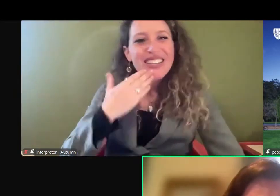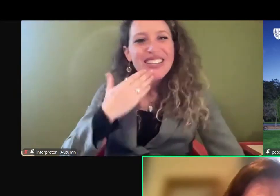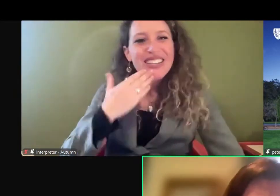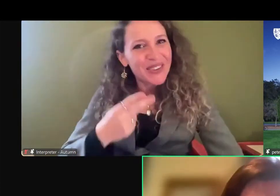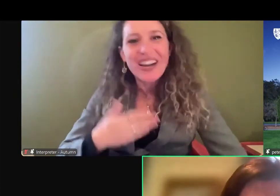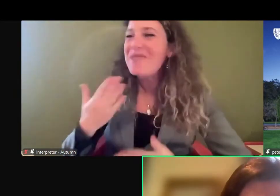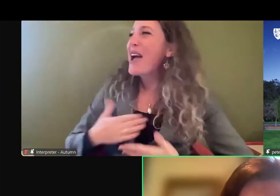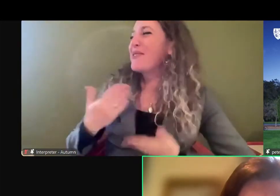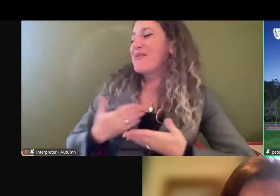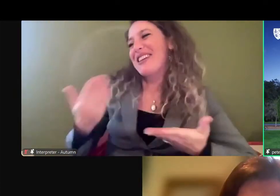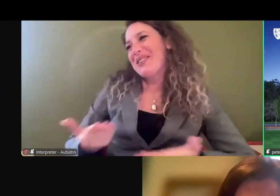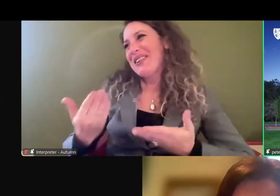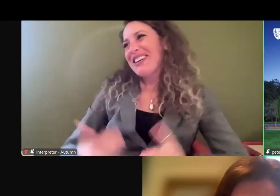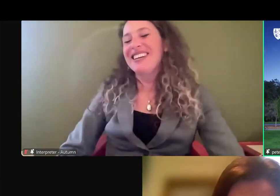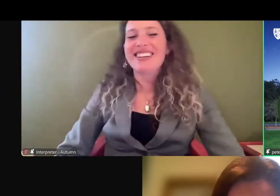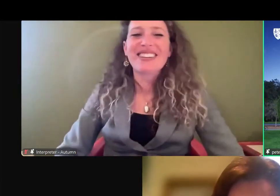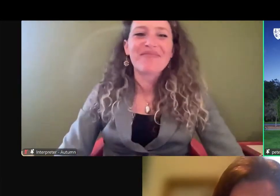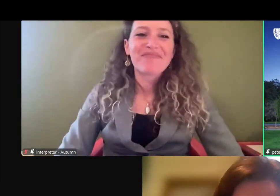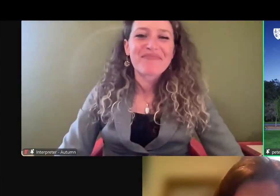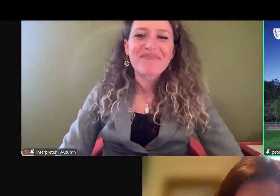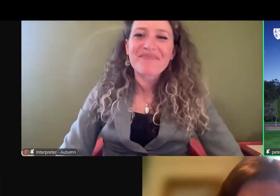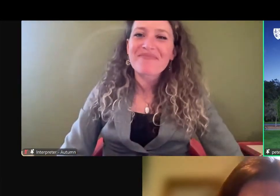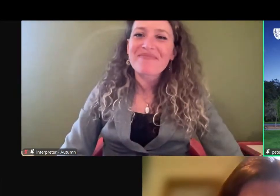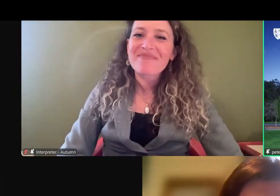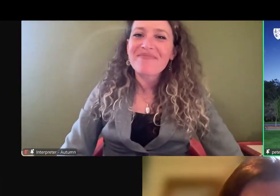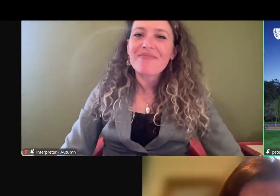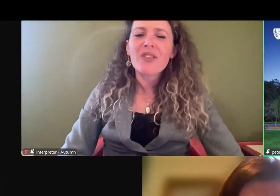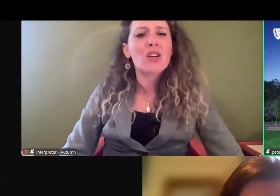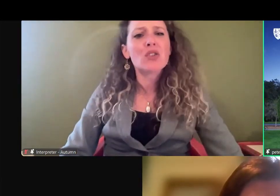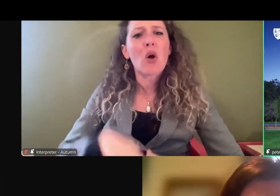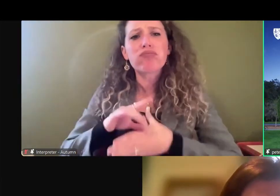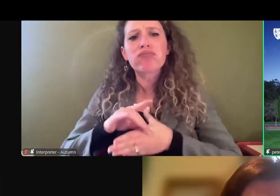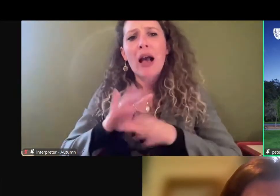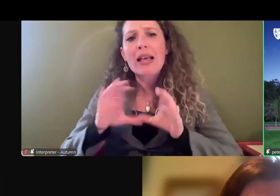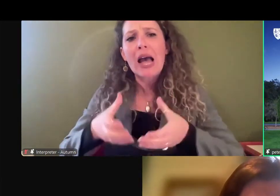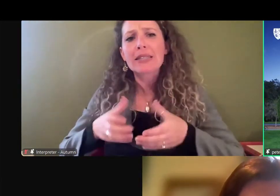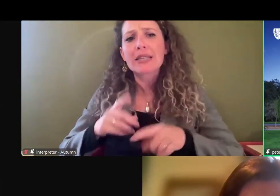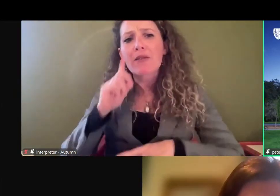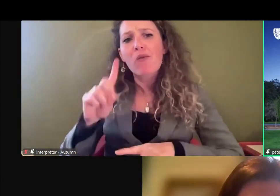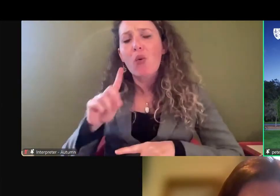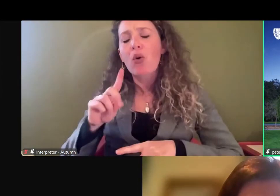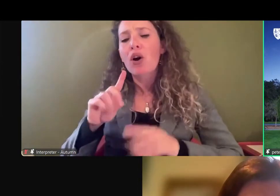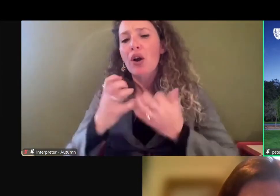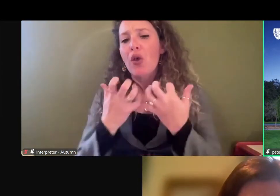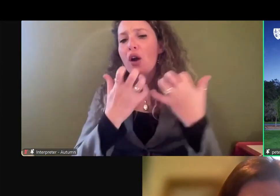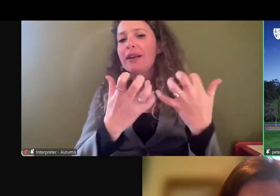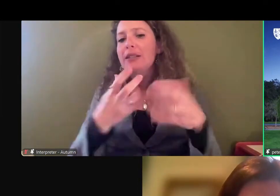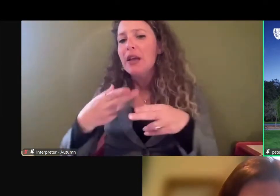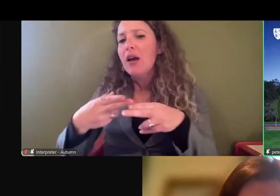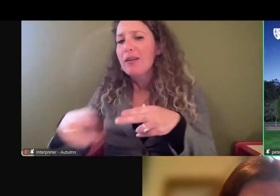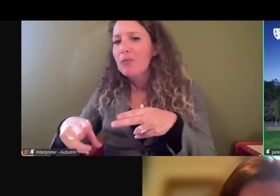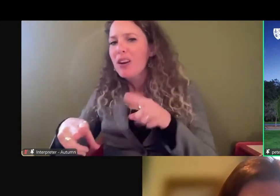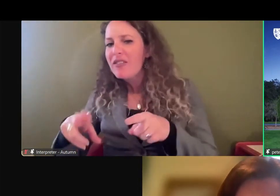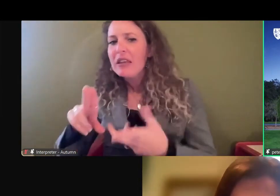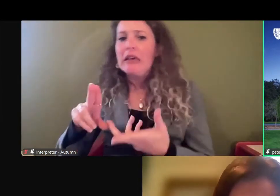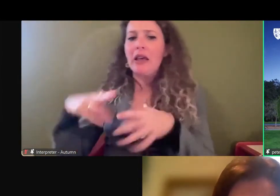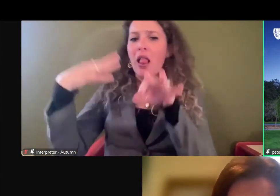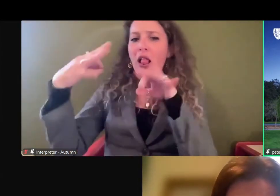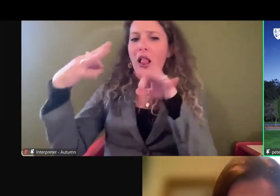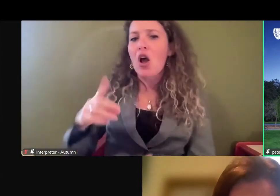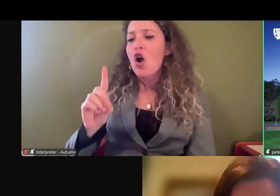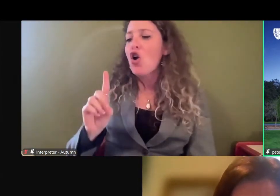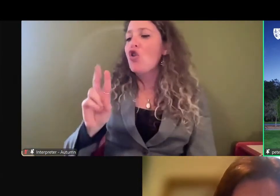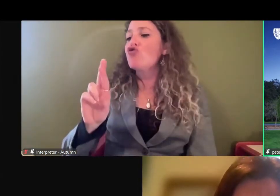here. As a bit of context for the audience, can you briefly explain the history of DREDF and what